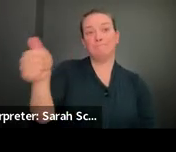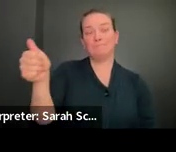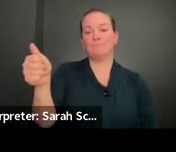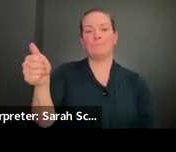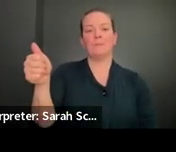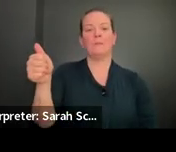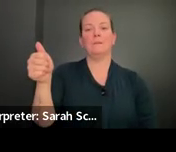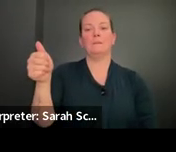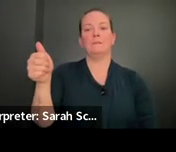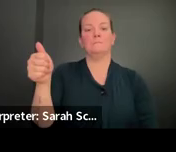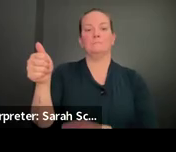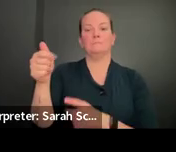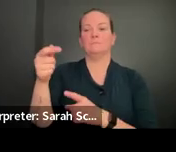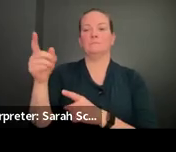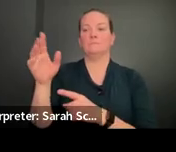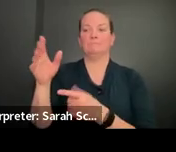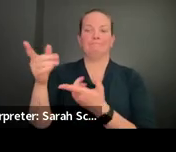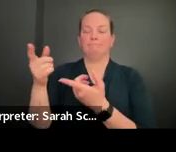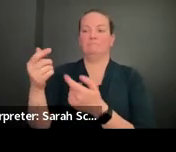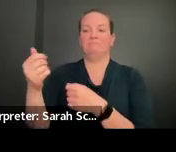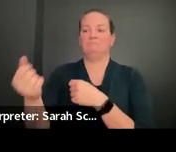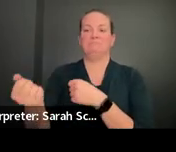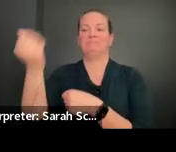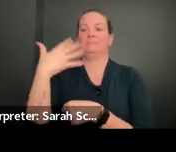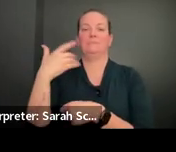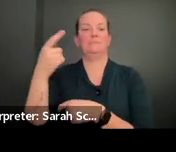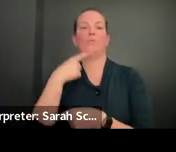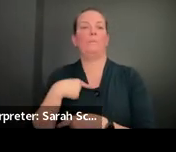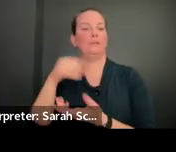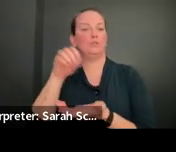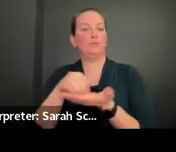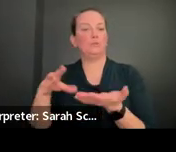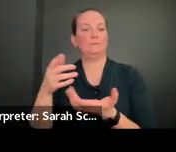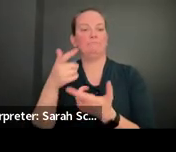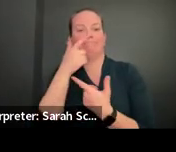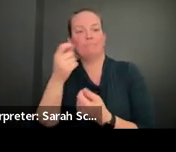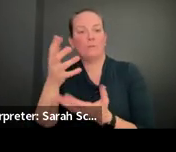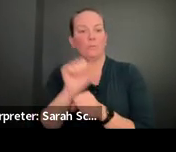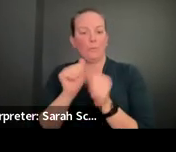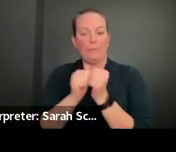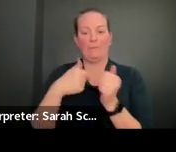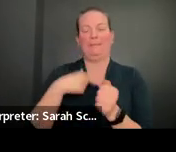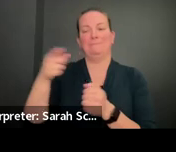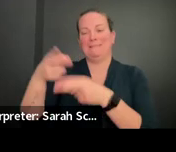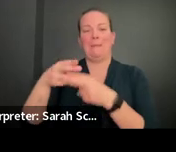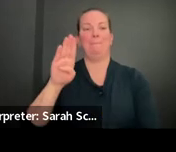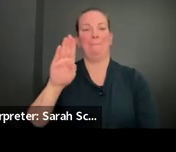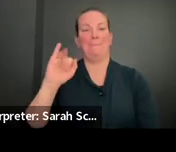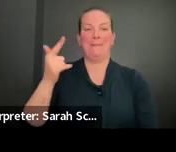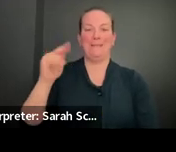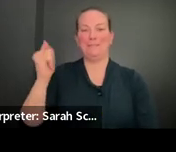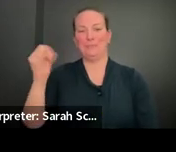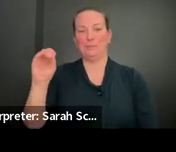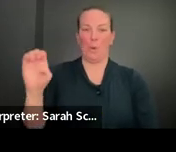student. His nickname was Big Joe, and he was supposed to work with deaf children